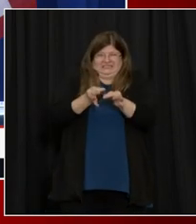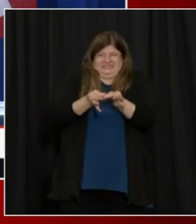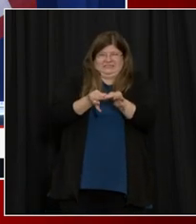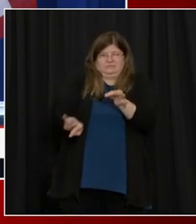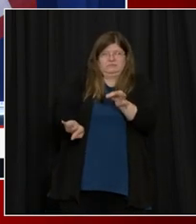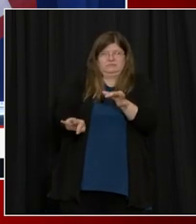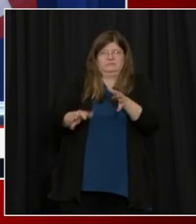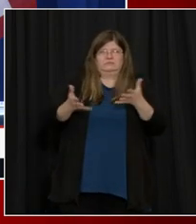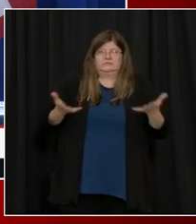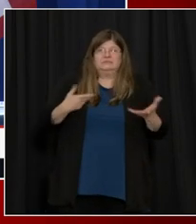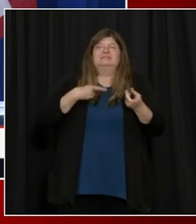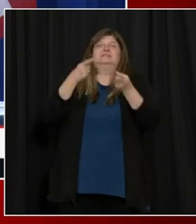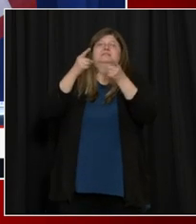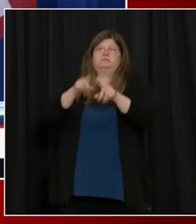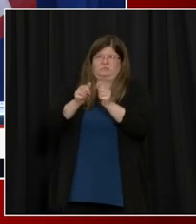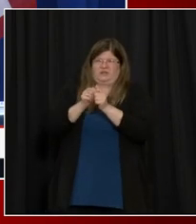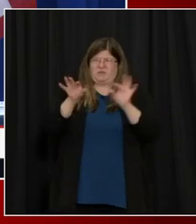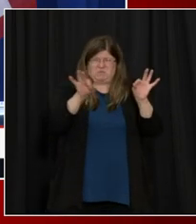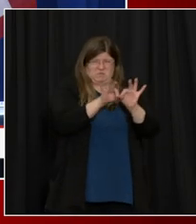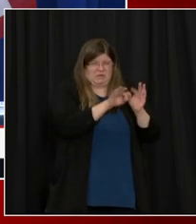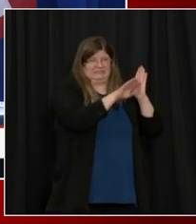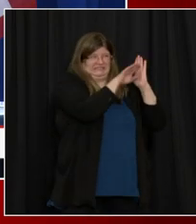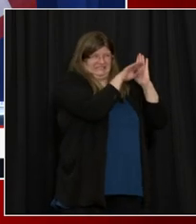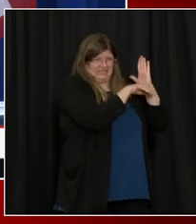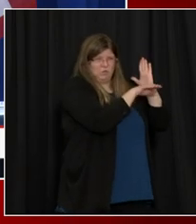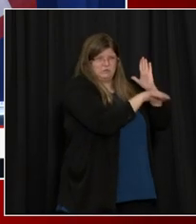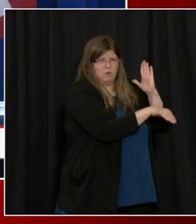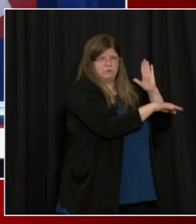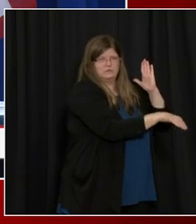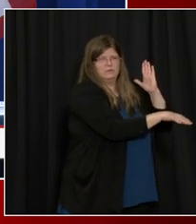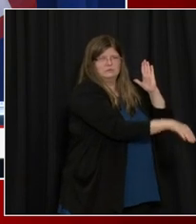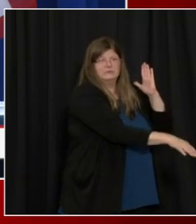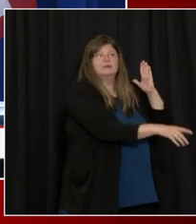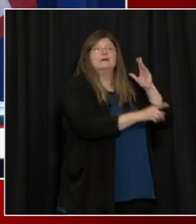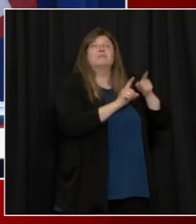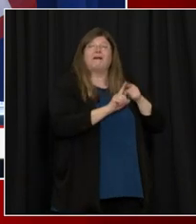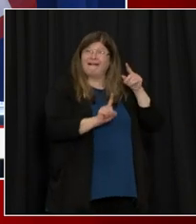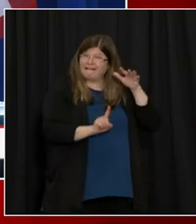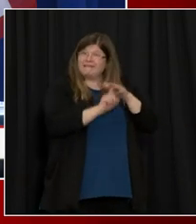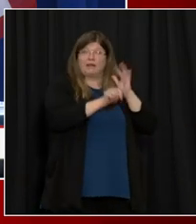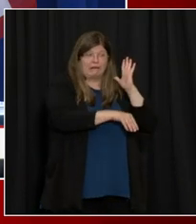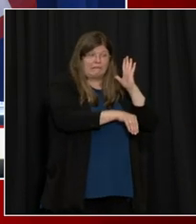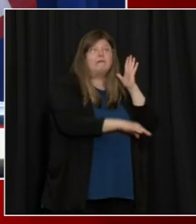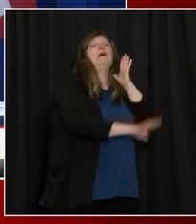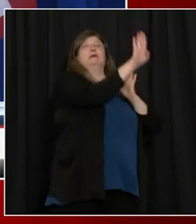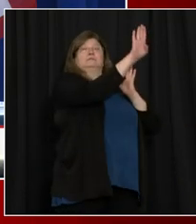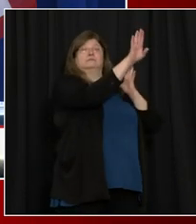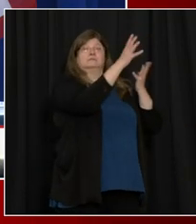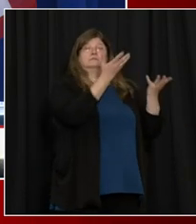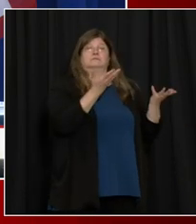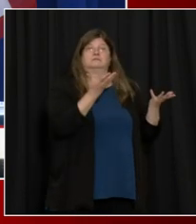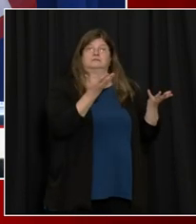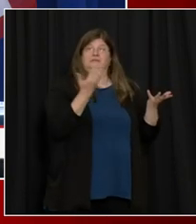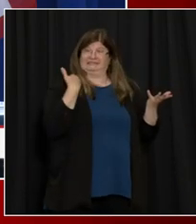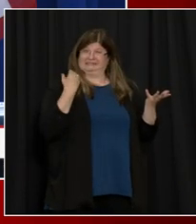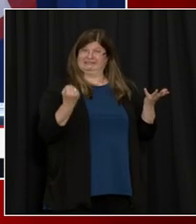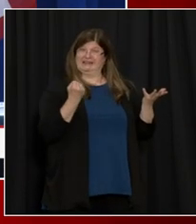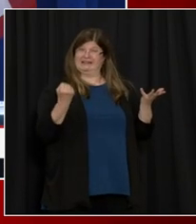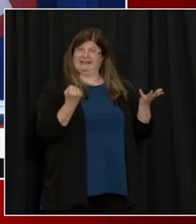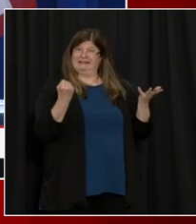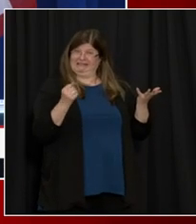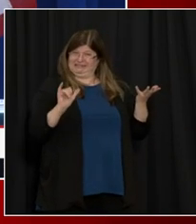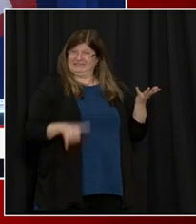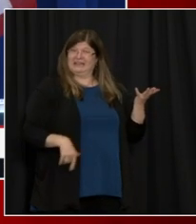there could be something that changed it, as we saw over the weekend. How does